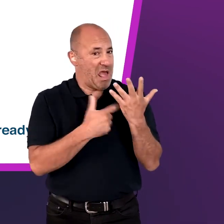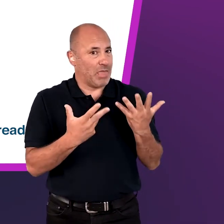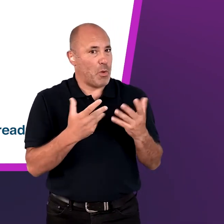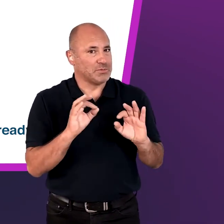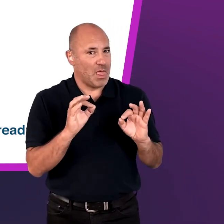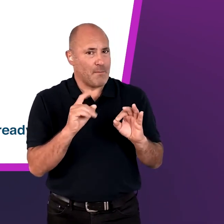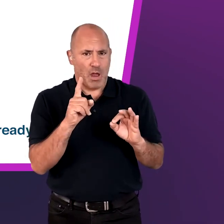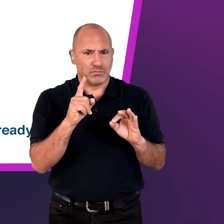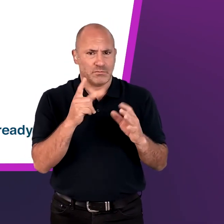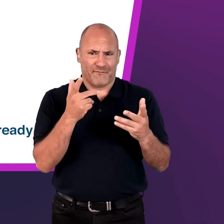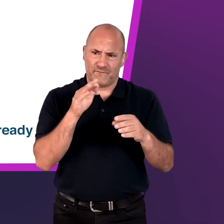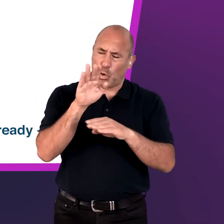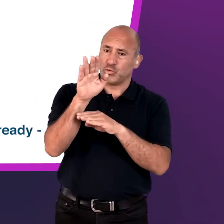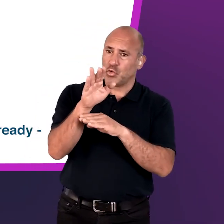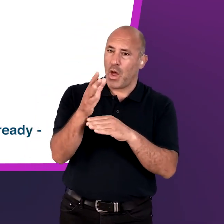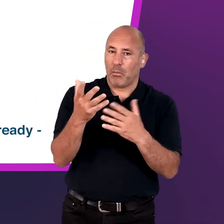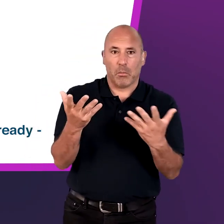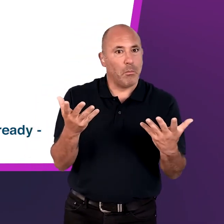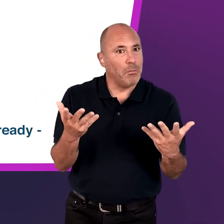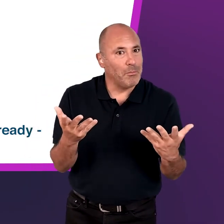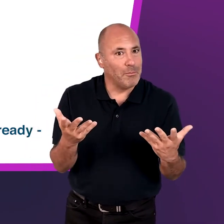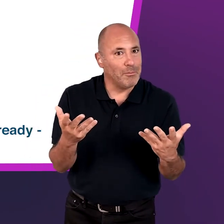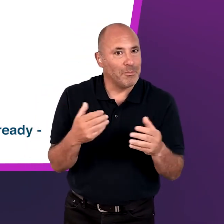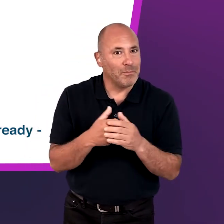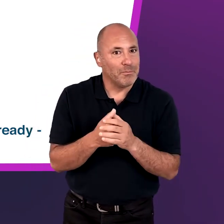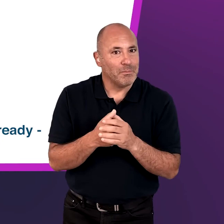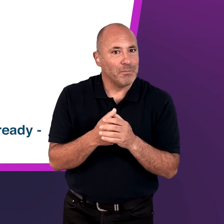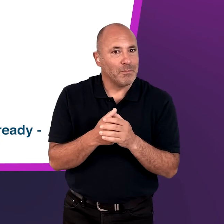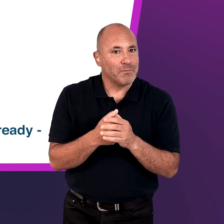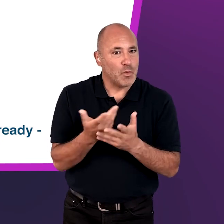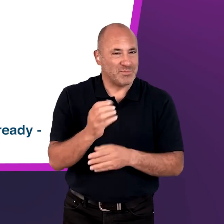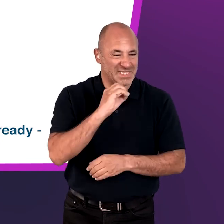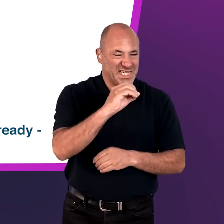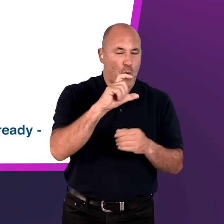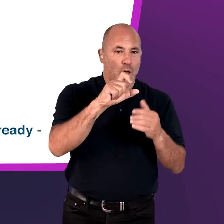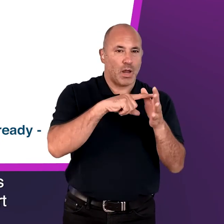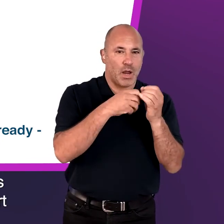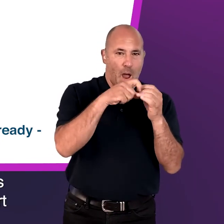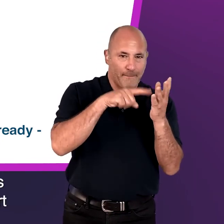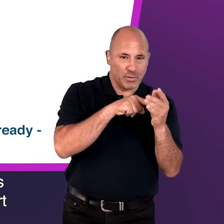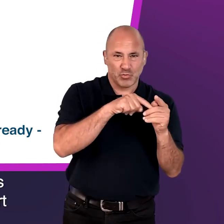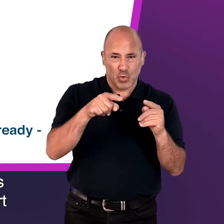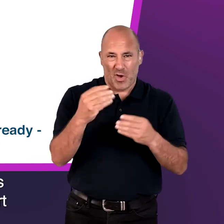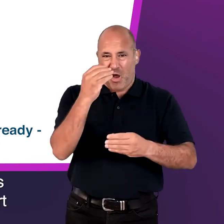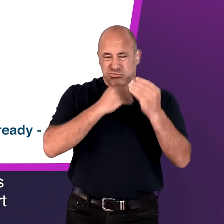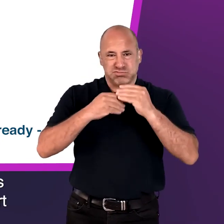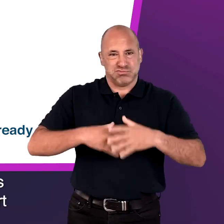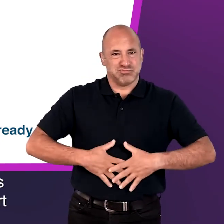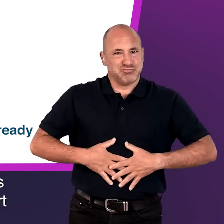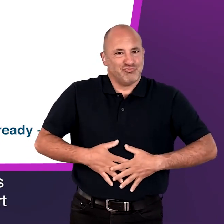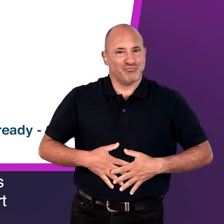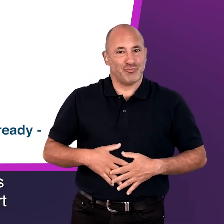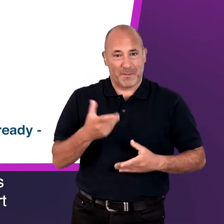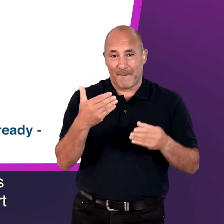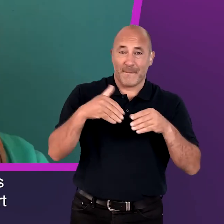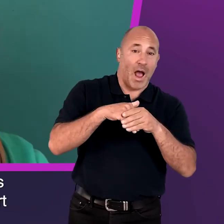our list of things to do at the minute, but there's no reason why it can't be our future. From net zero carbon to carbs on the